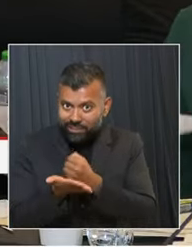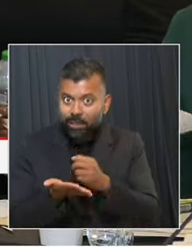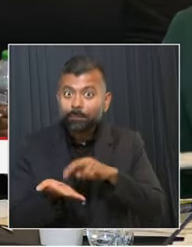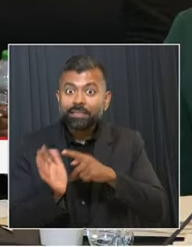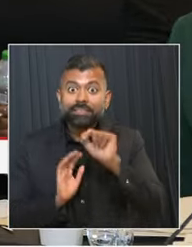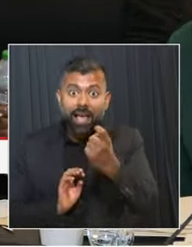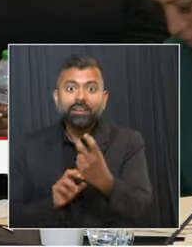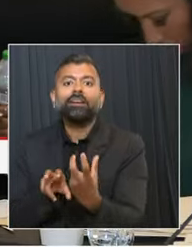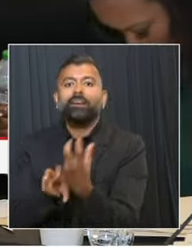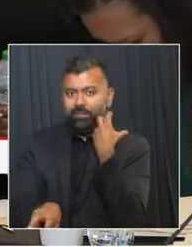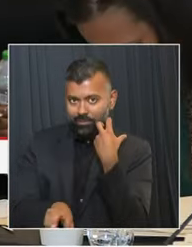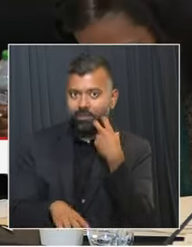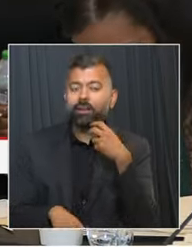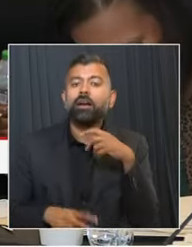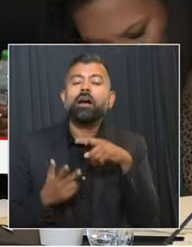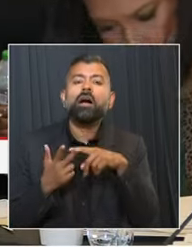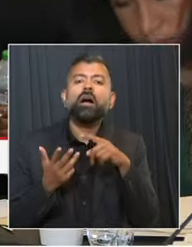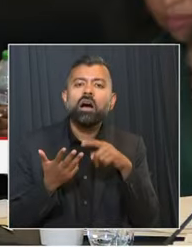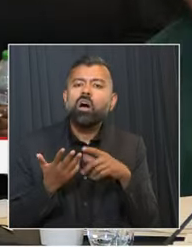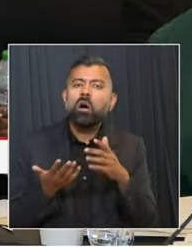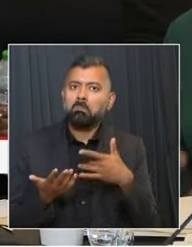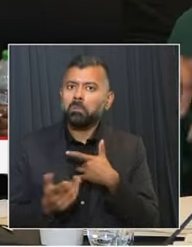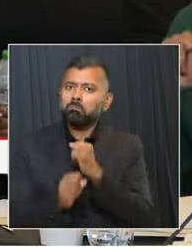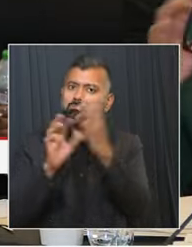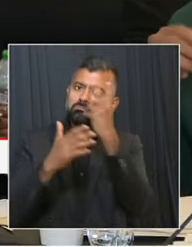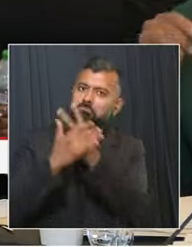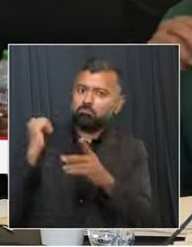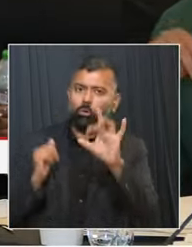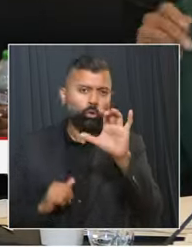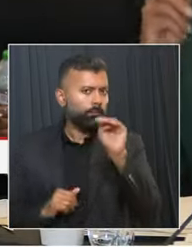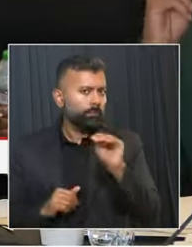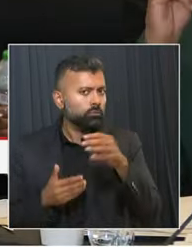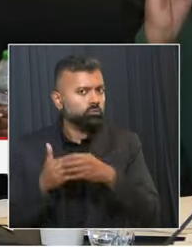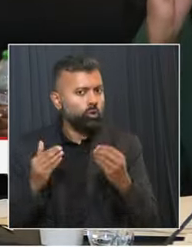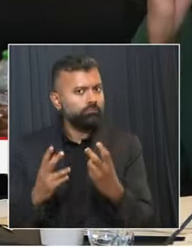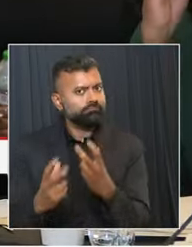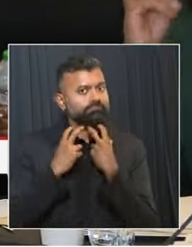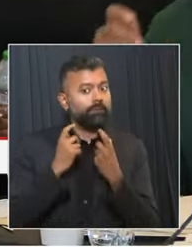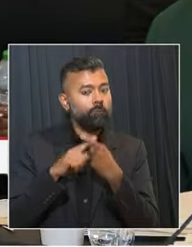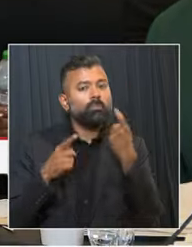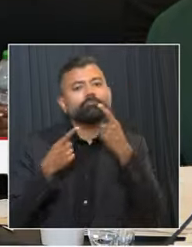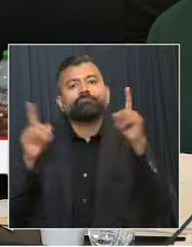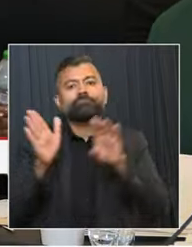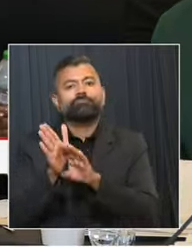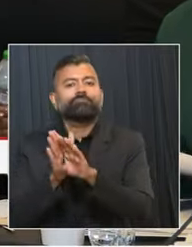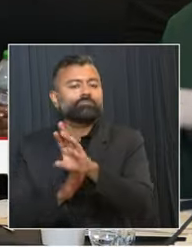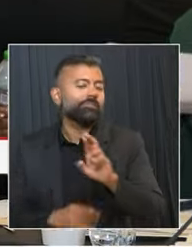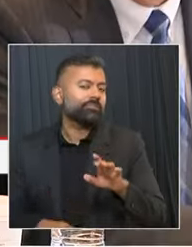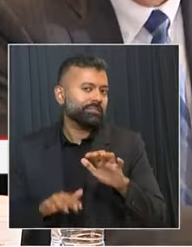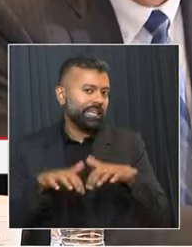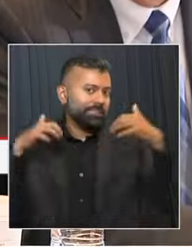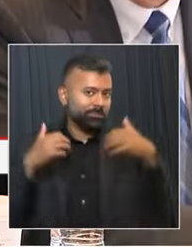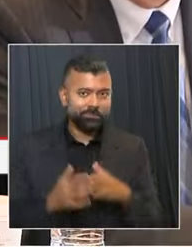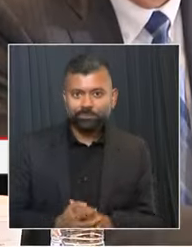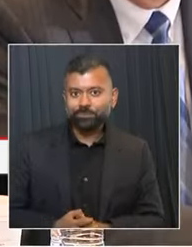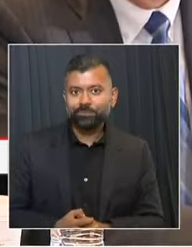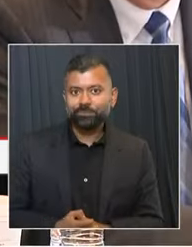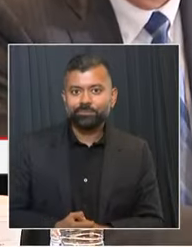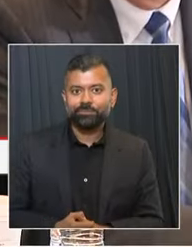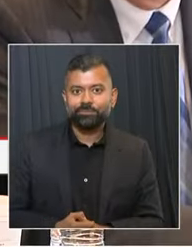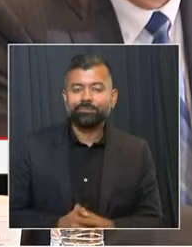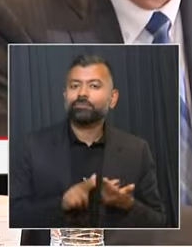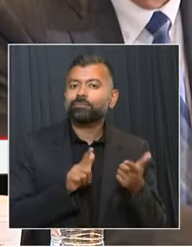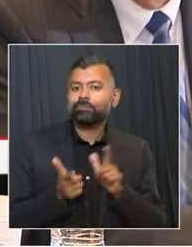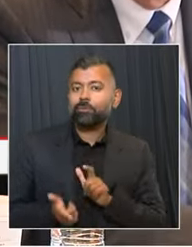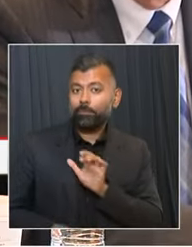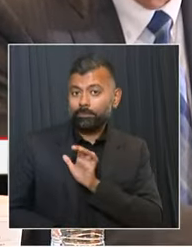amount of economic activity given the nature and success of that enterprise. All right. Those numbers will be important. Mayor, we met